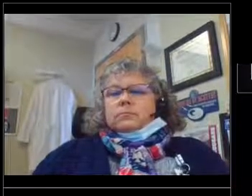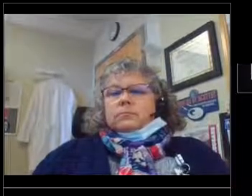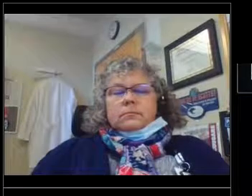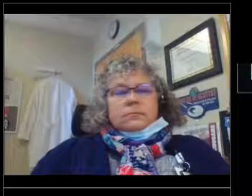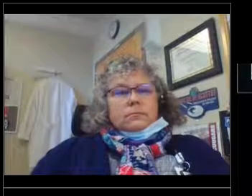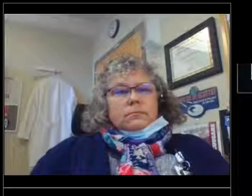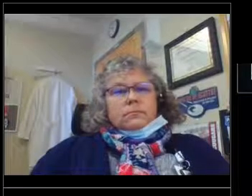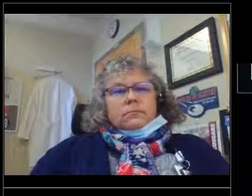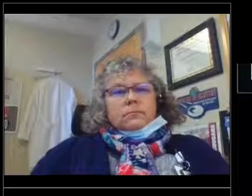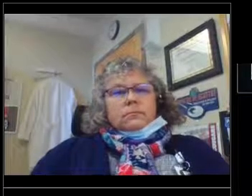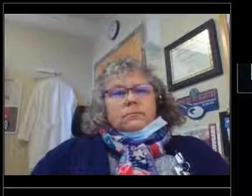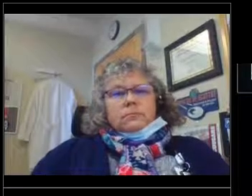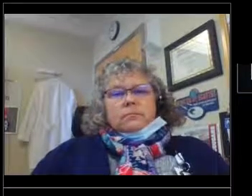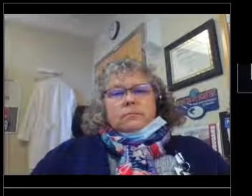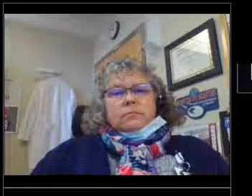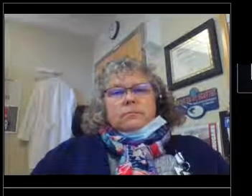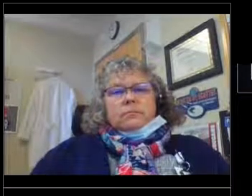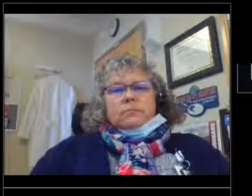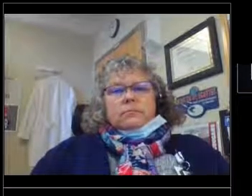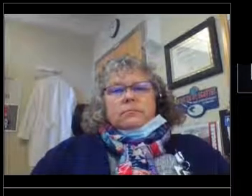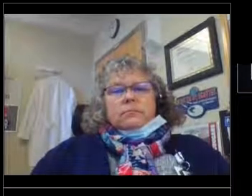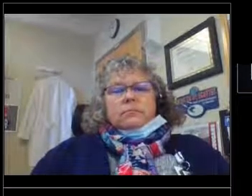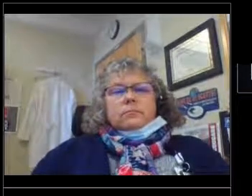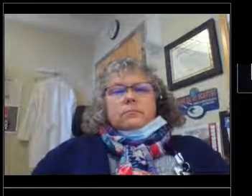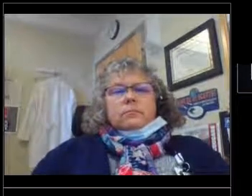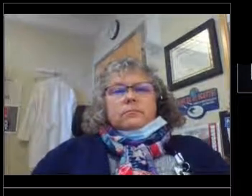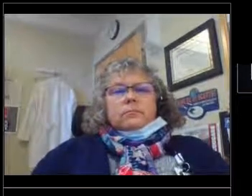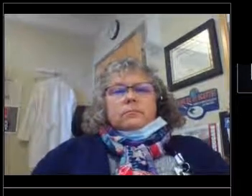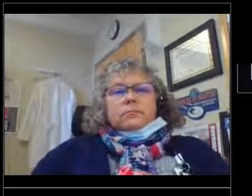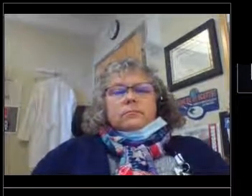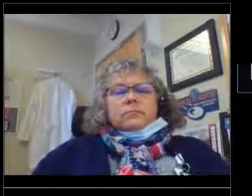have a slide about that later as well. But